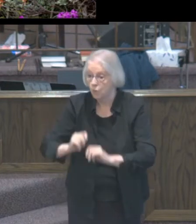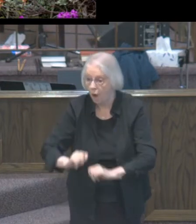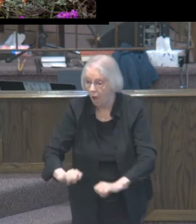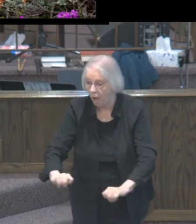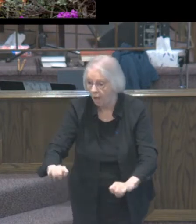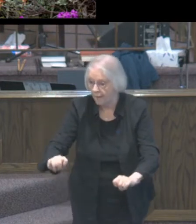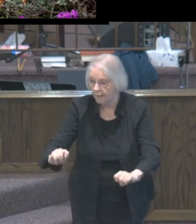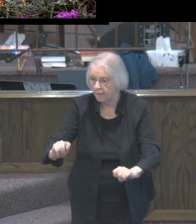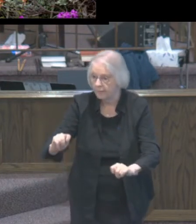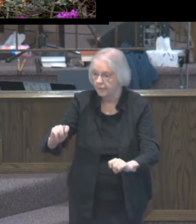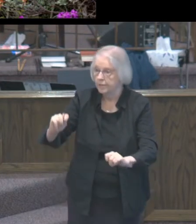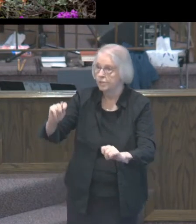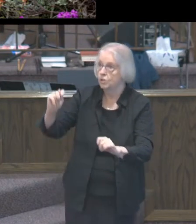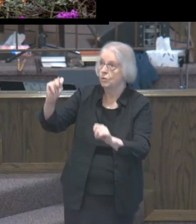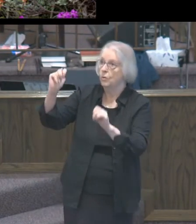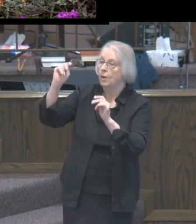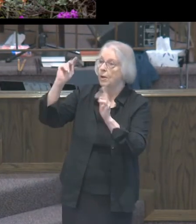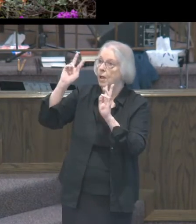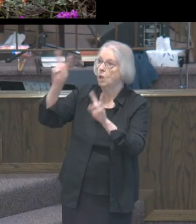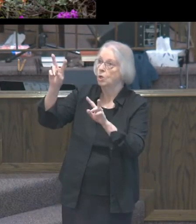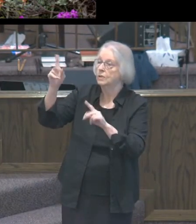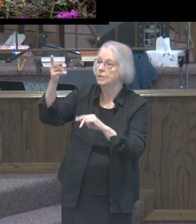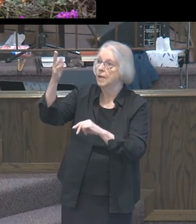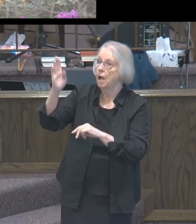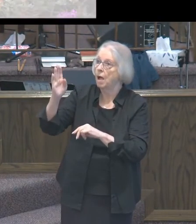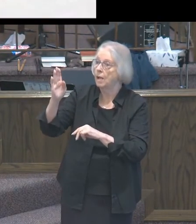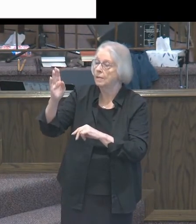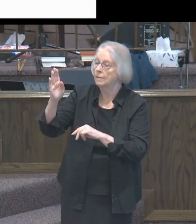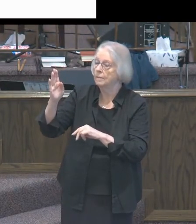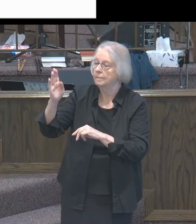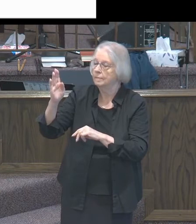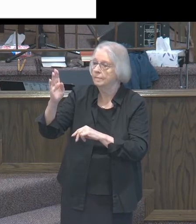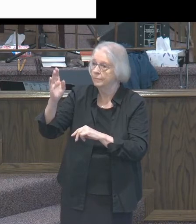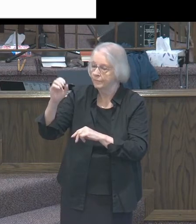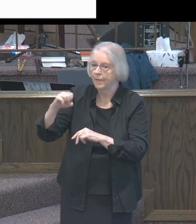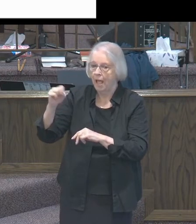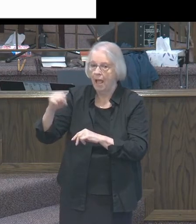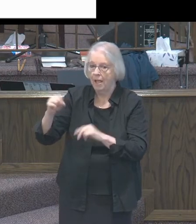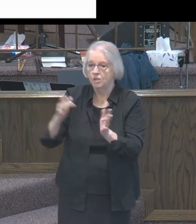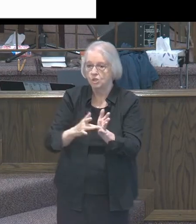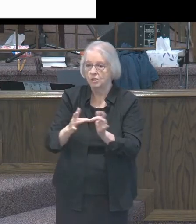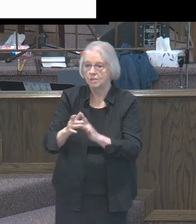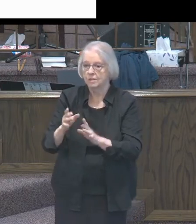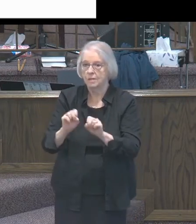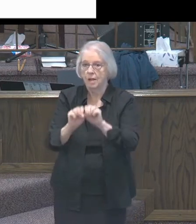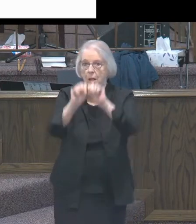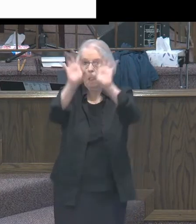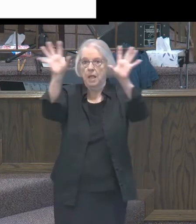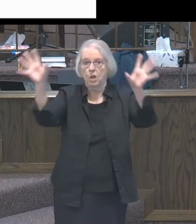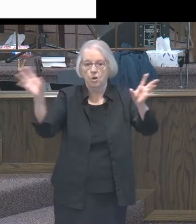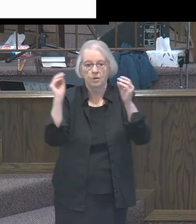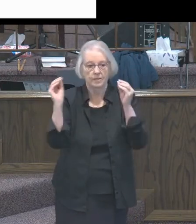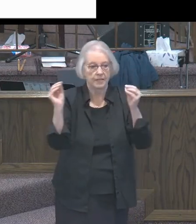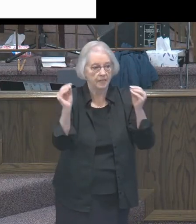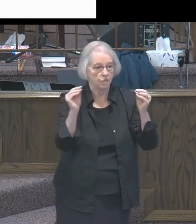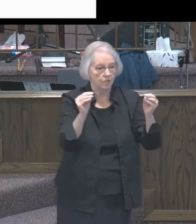as we recognize and as we see as we go through this. This clear teaching of Jesus is this, that God